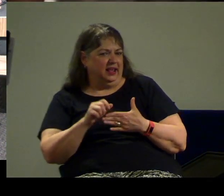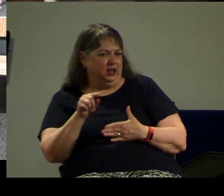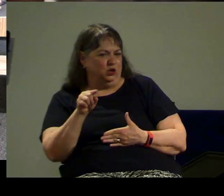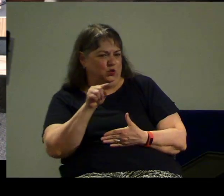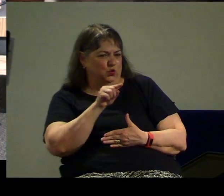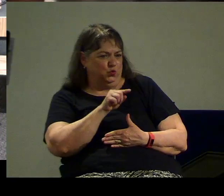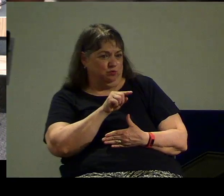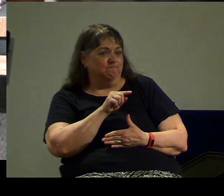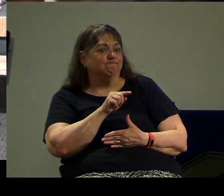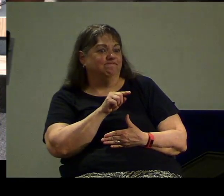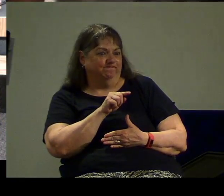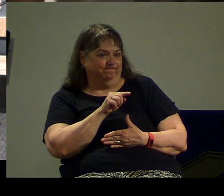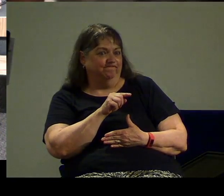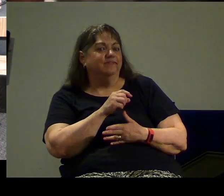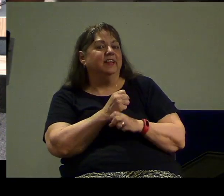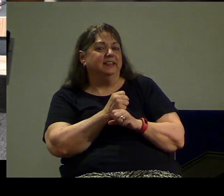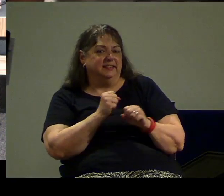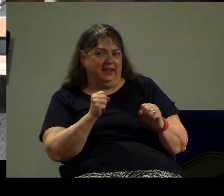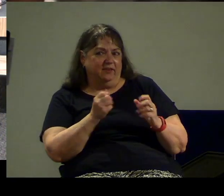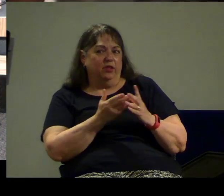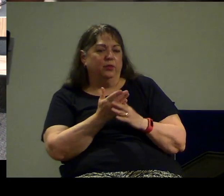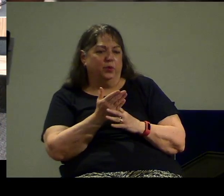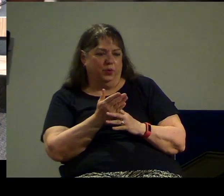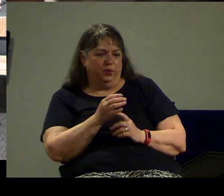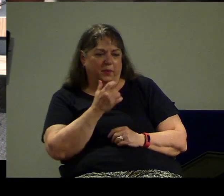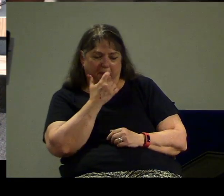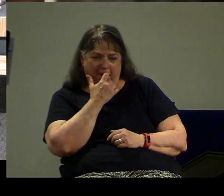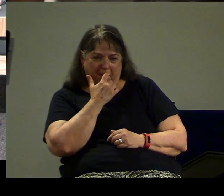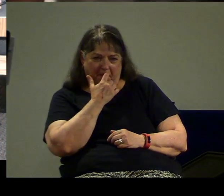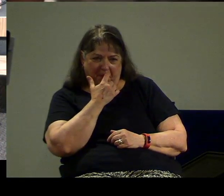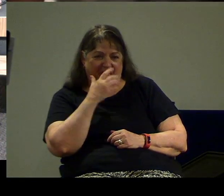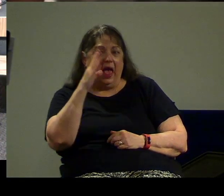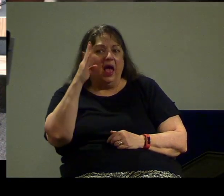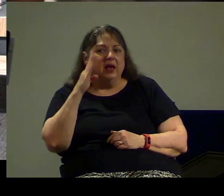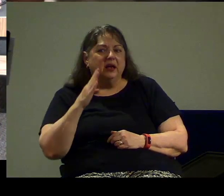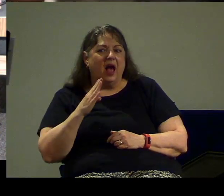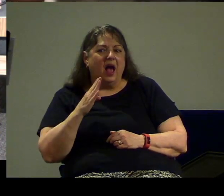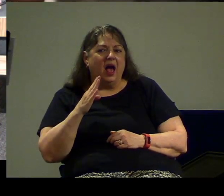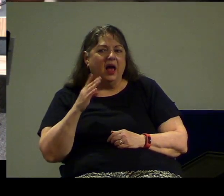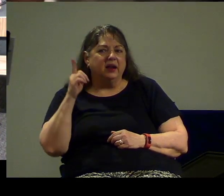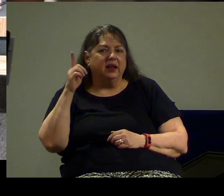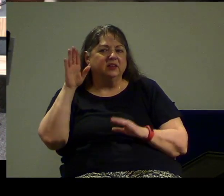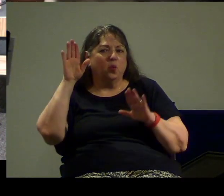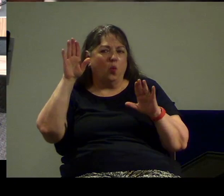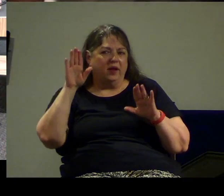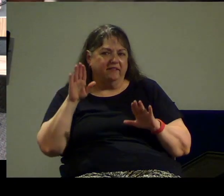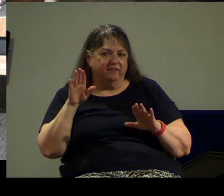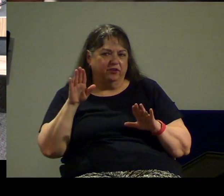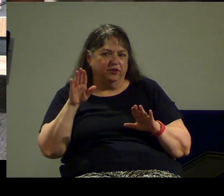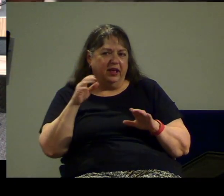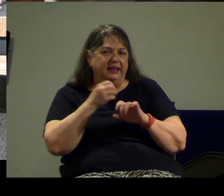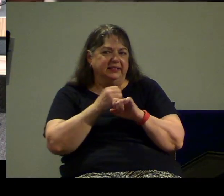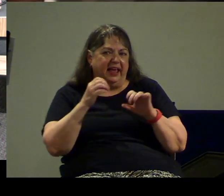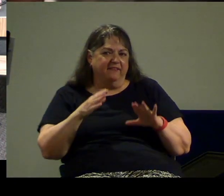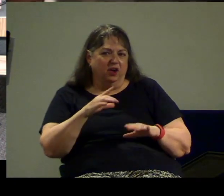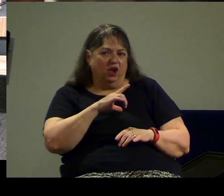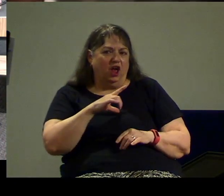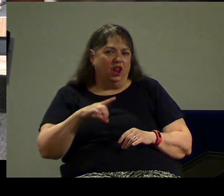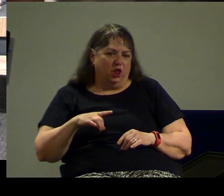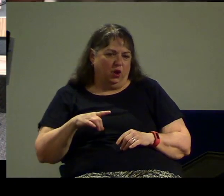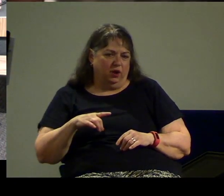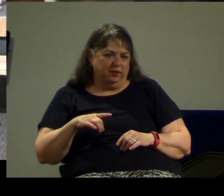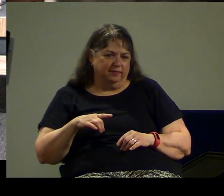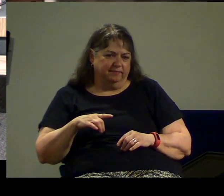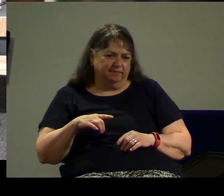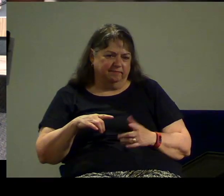you and deliver you through it all. God is a wonderful Savior and Lord. We cannot live